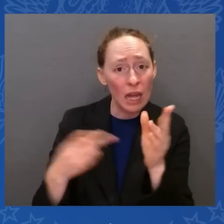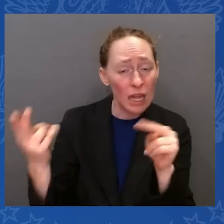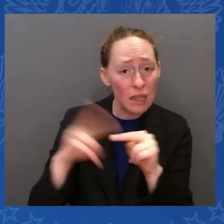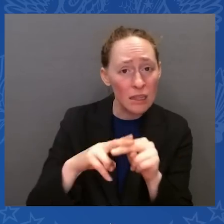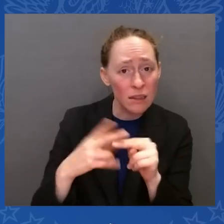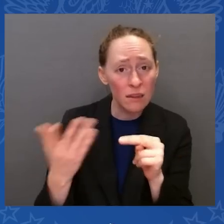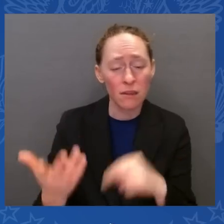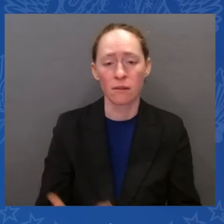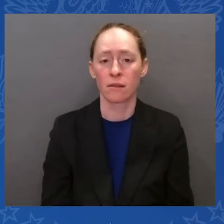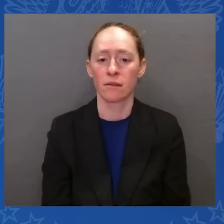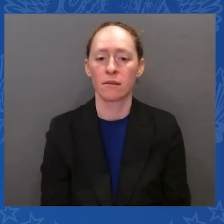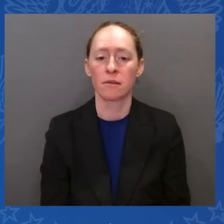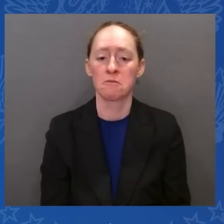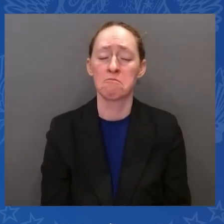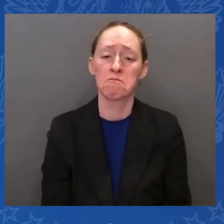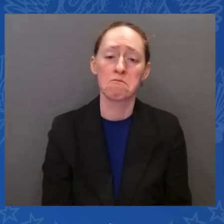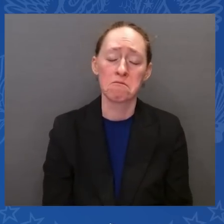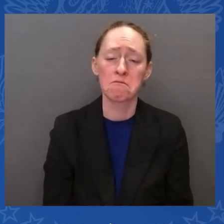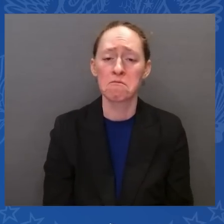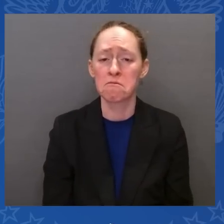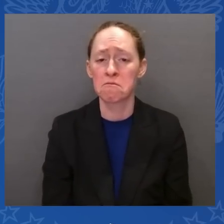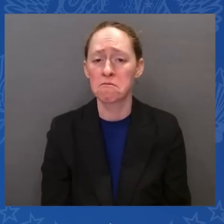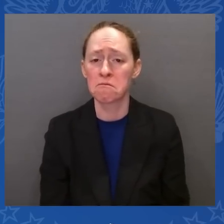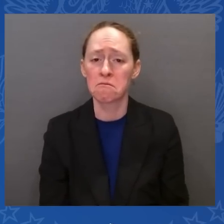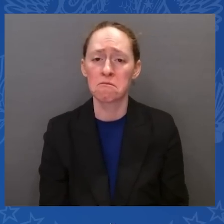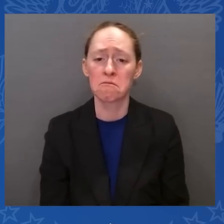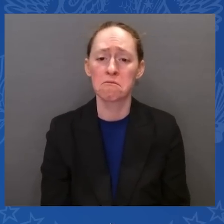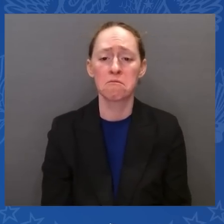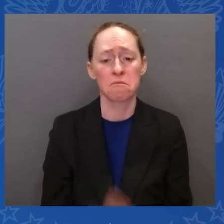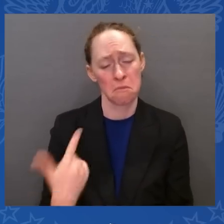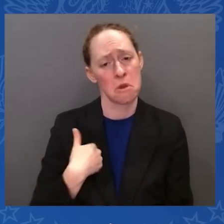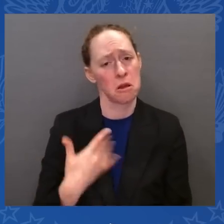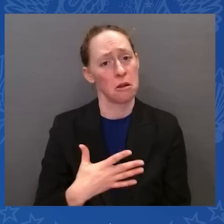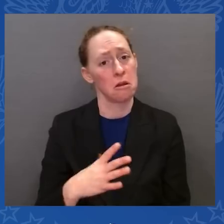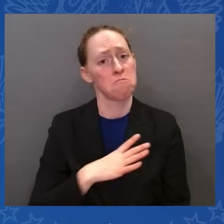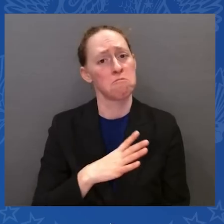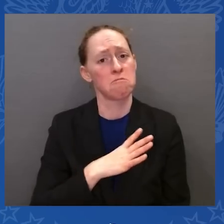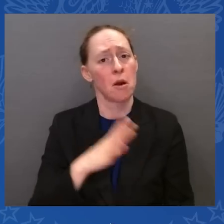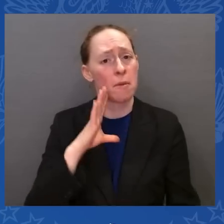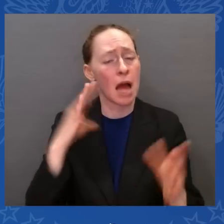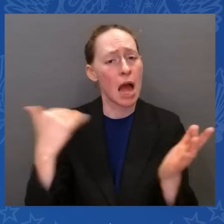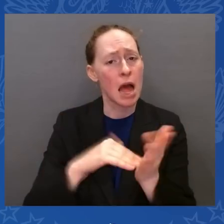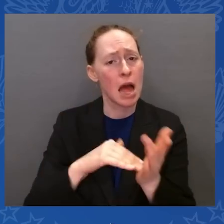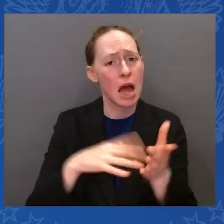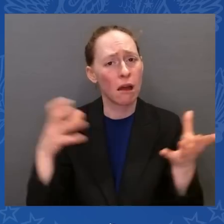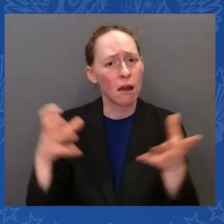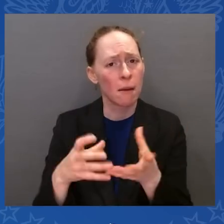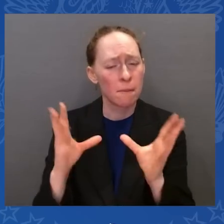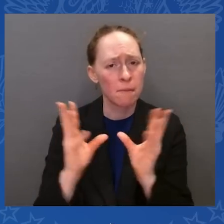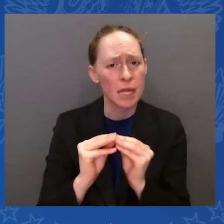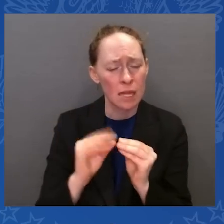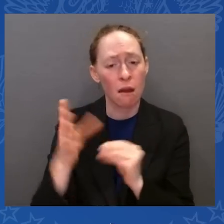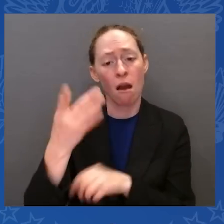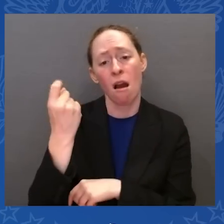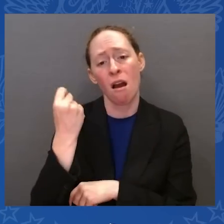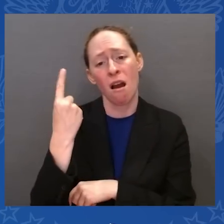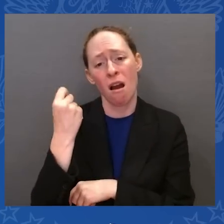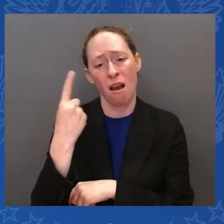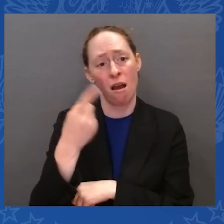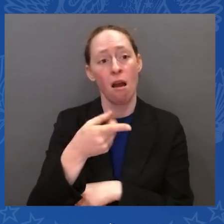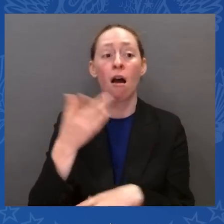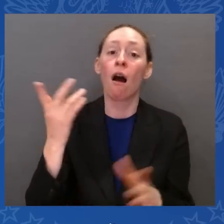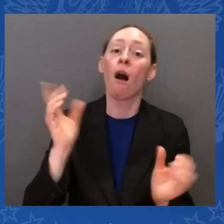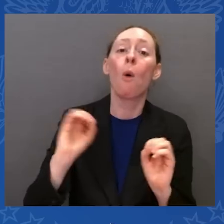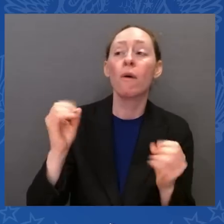but I don't know the depths of his thinking. Yes. And what about a short-term debt limit increase? Are you ruling that out? Is that not okay for you? I'm not ruling anything.